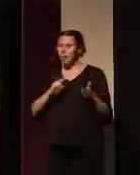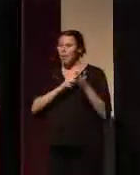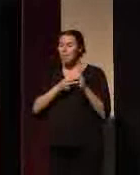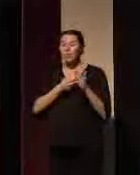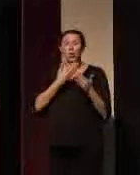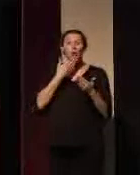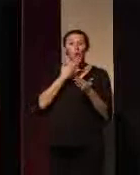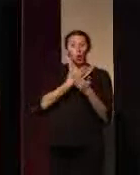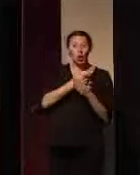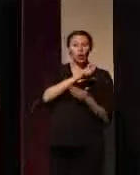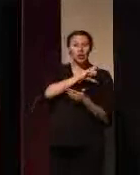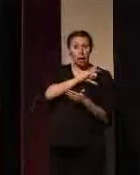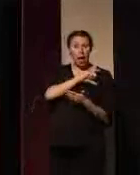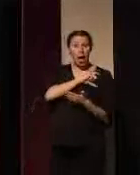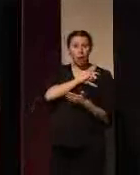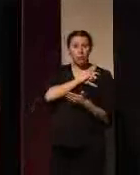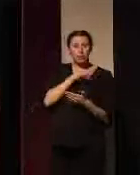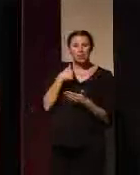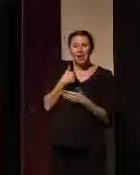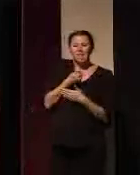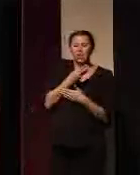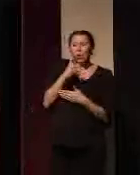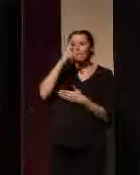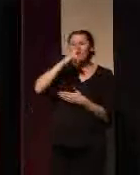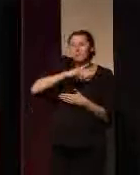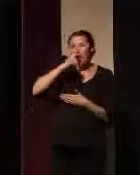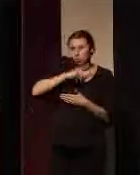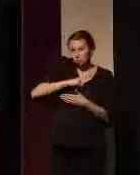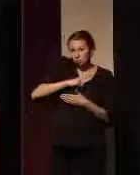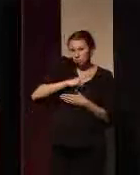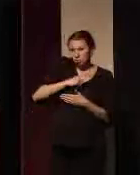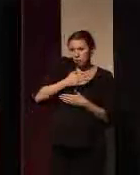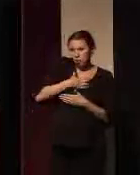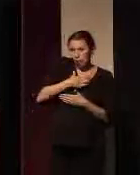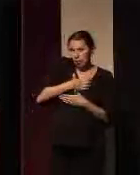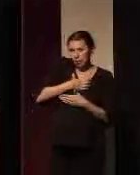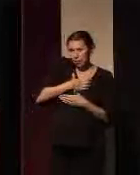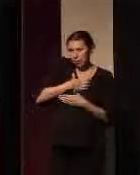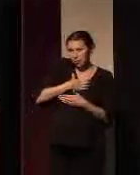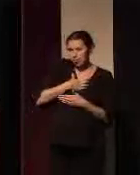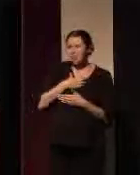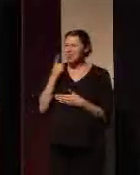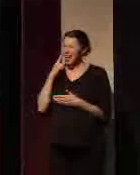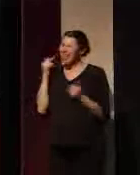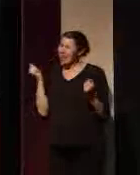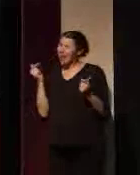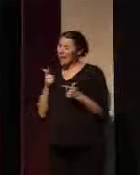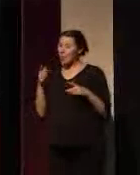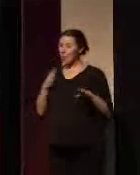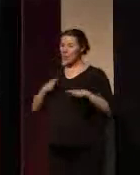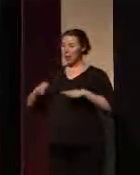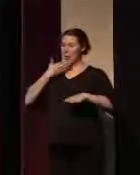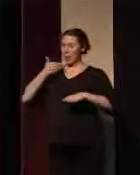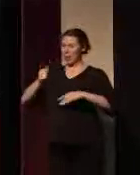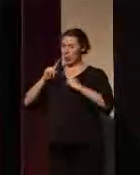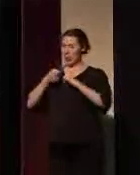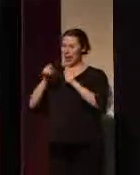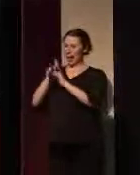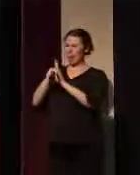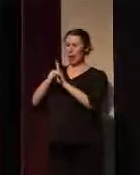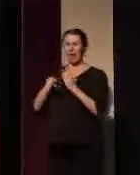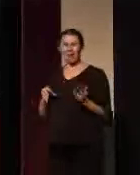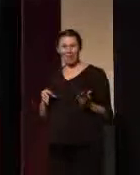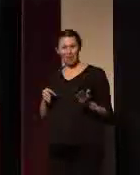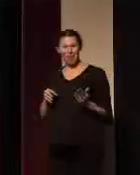cops get fewer false complaints. I think everybody behaves a little better when they're on camera, so I think they behave a little